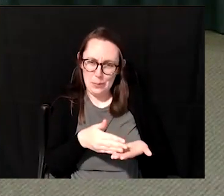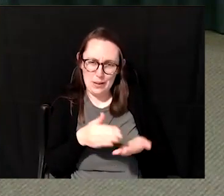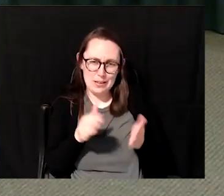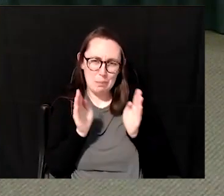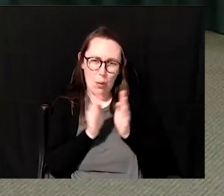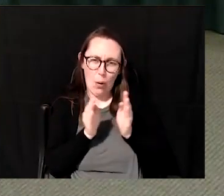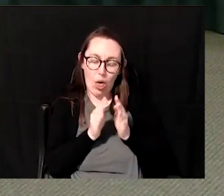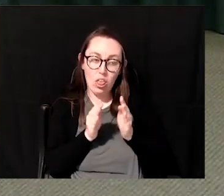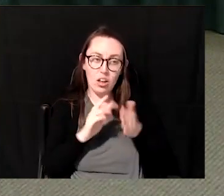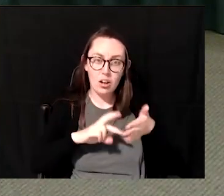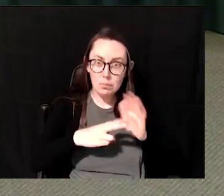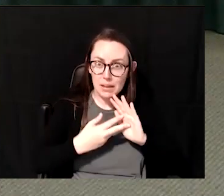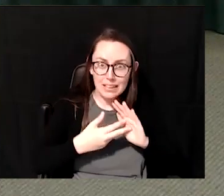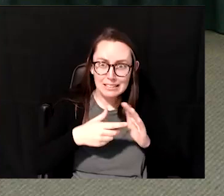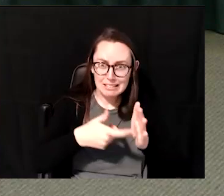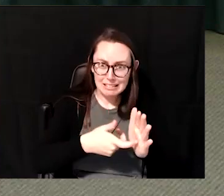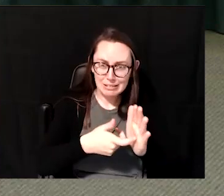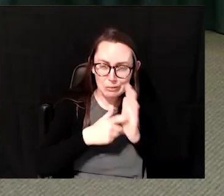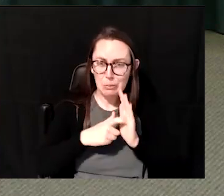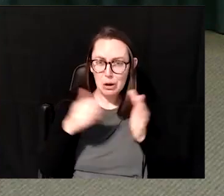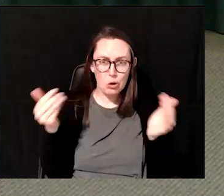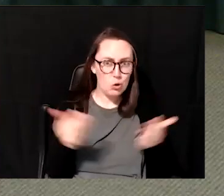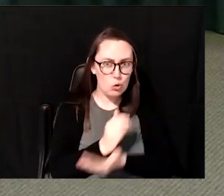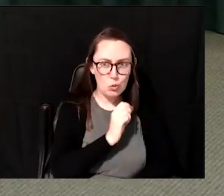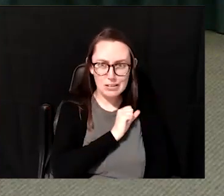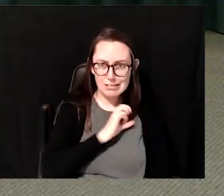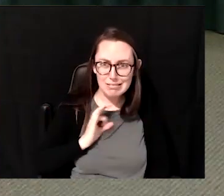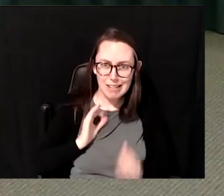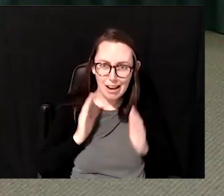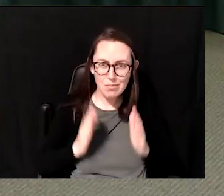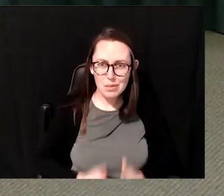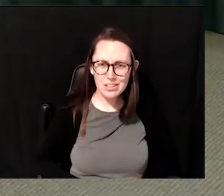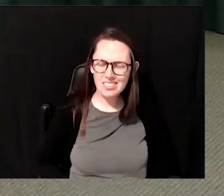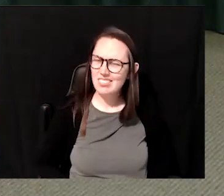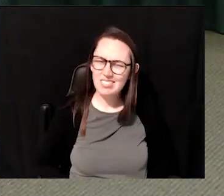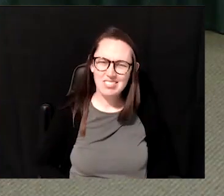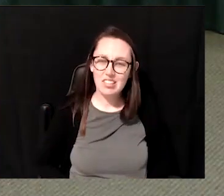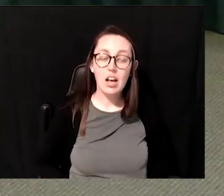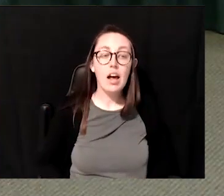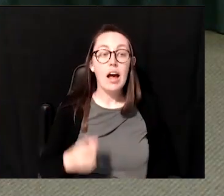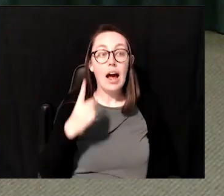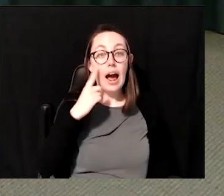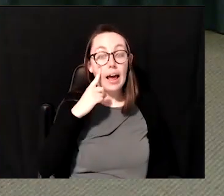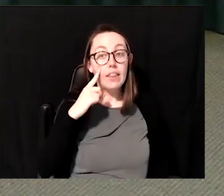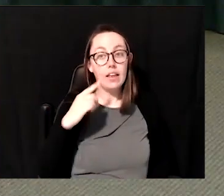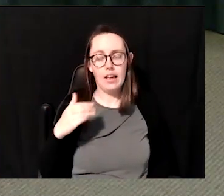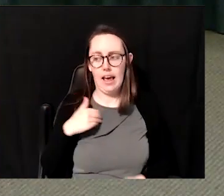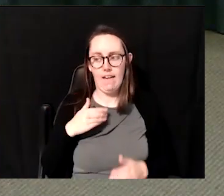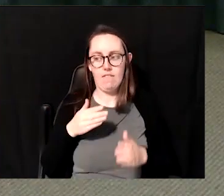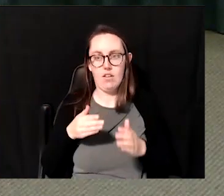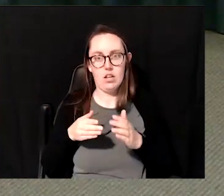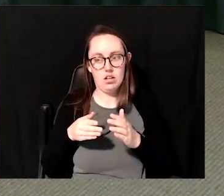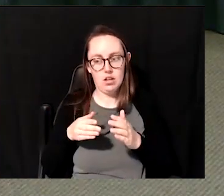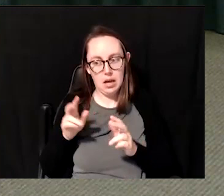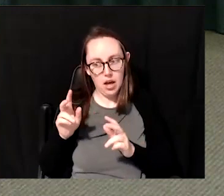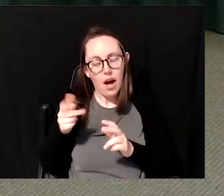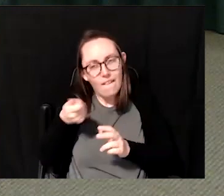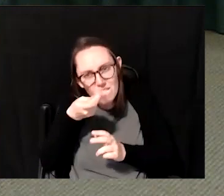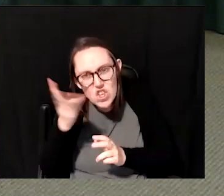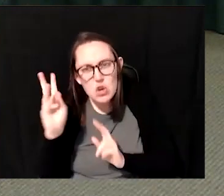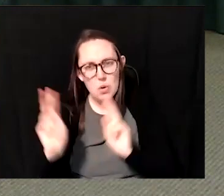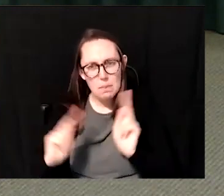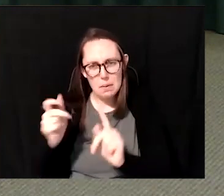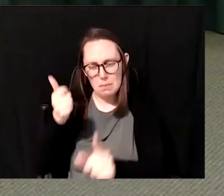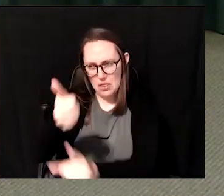staff person I think that the vocal minority tonight is driving that conversation and once this